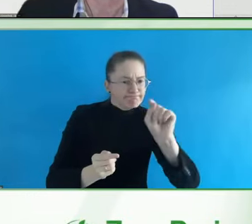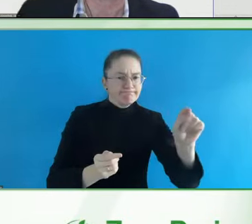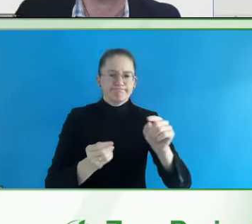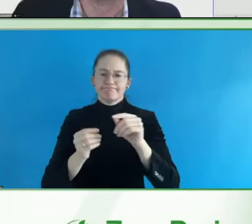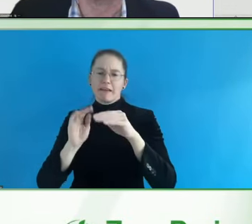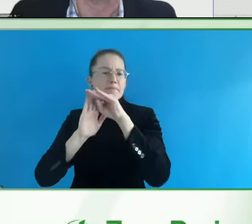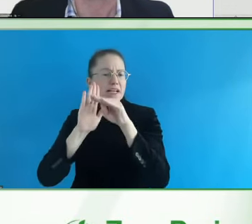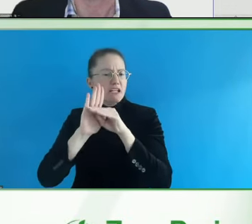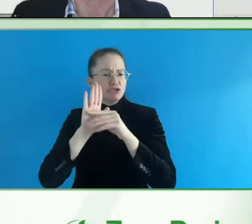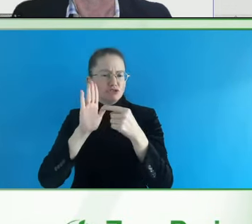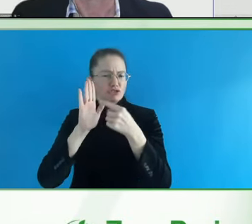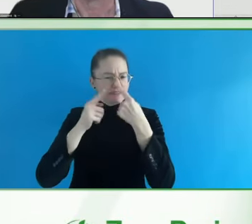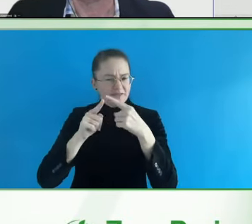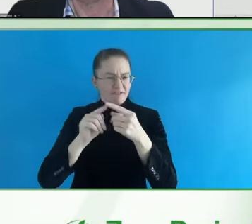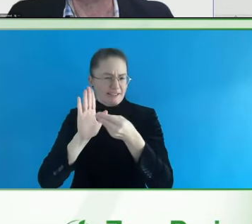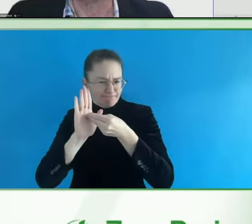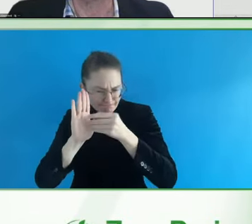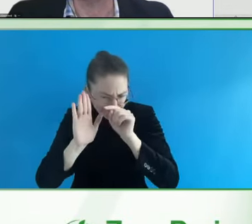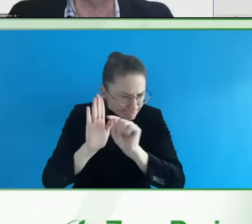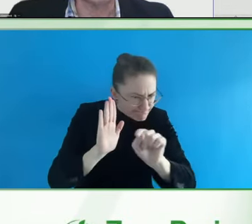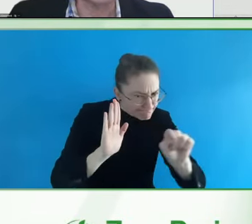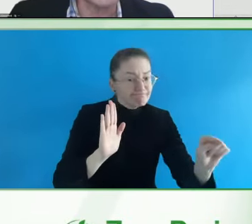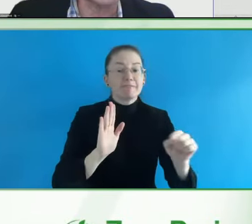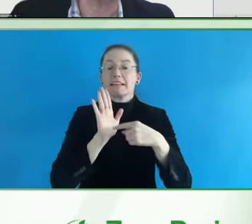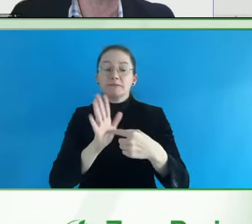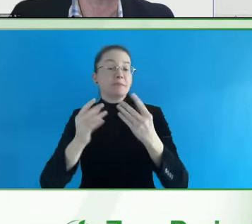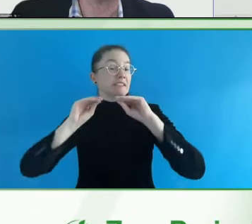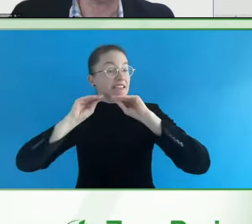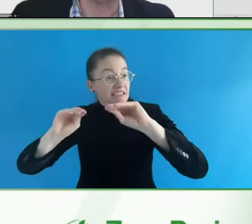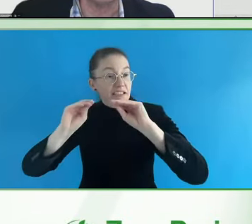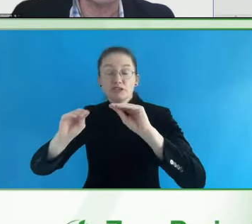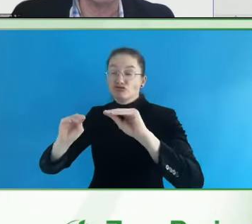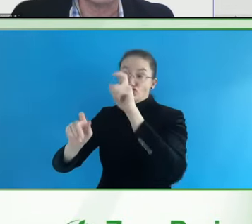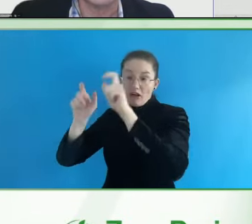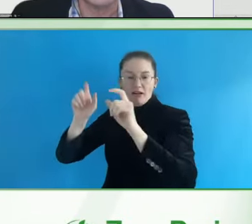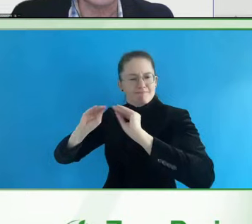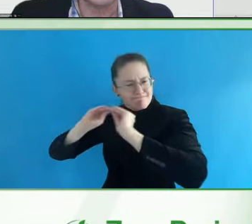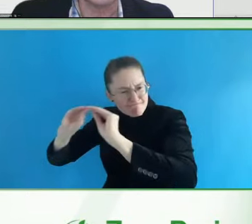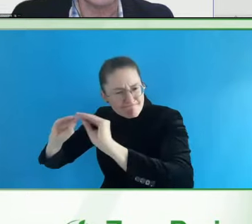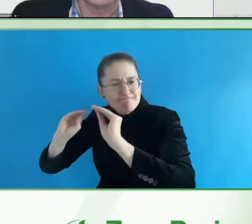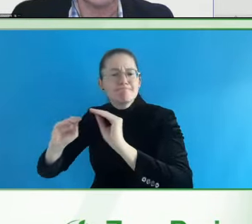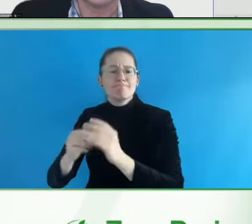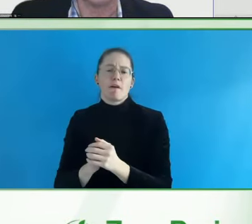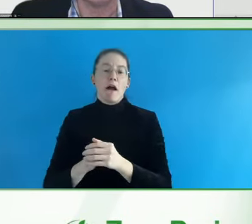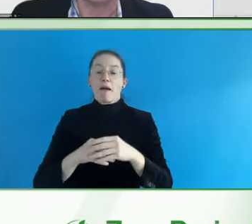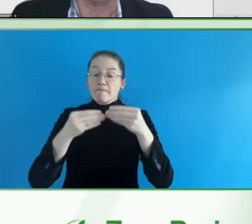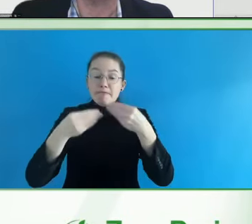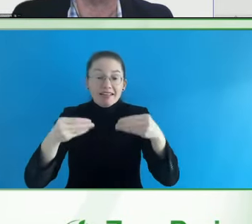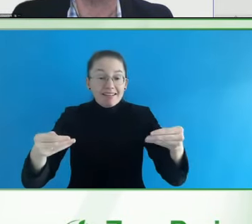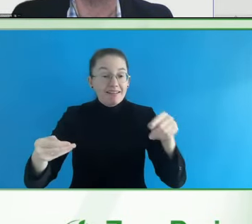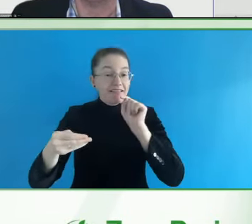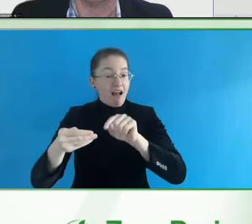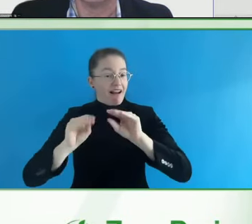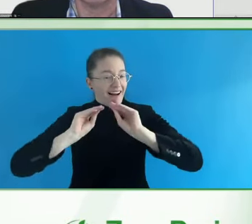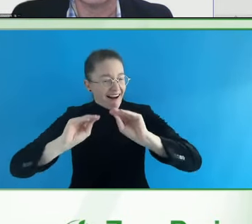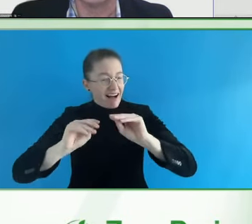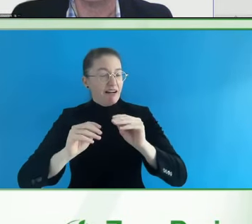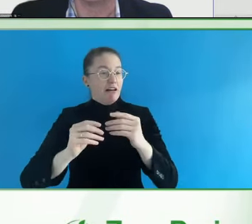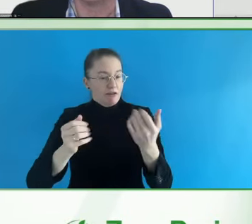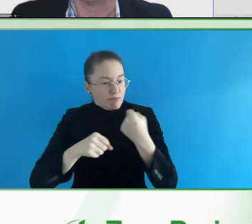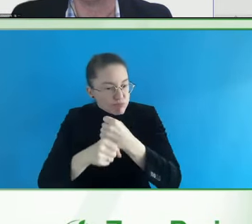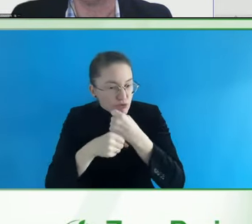for the most disadvantaged school, funded with more than 1 billion euros, and additional resources to ensure